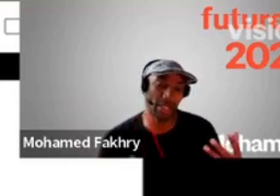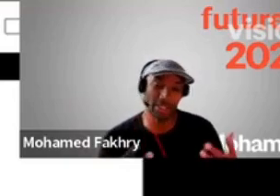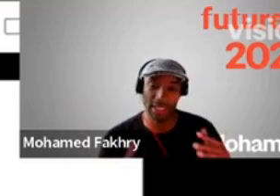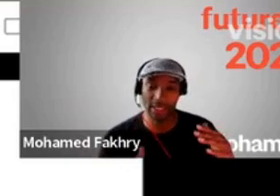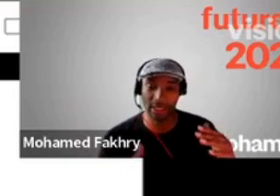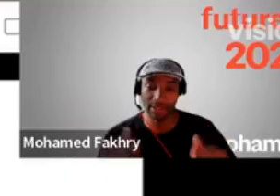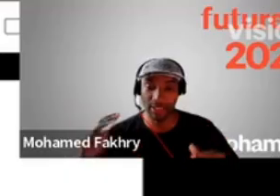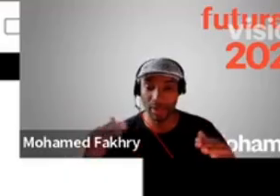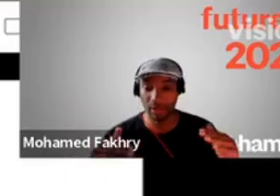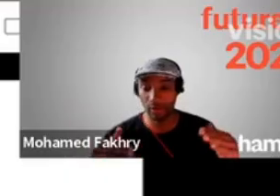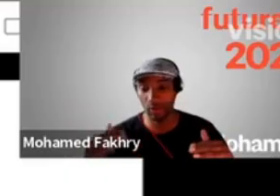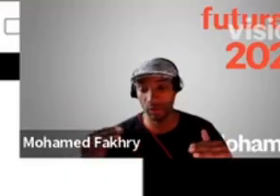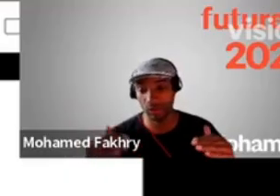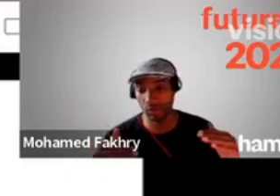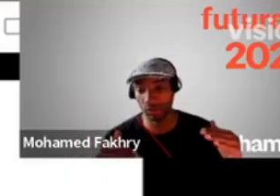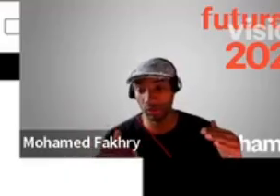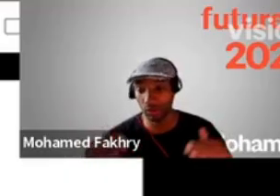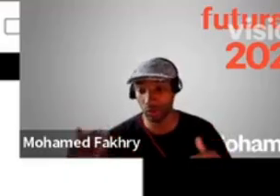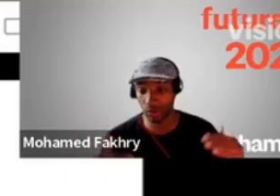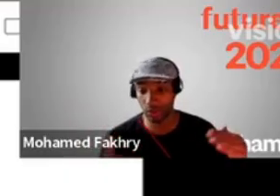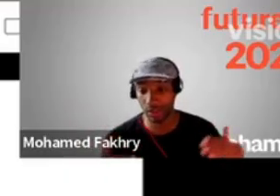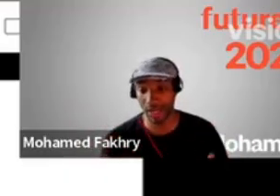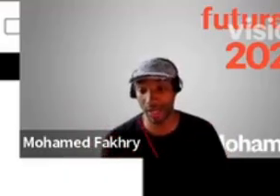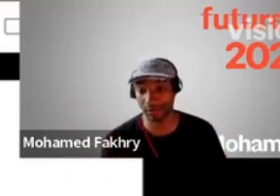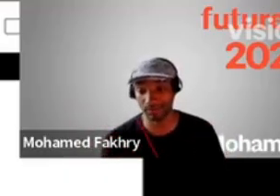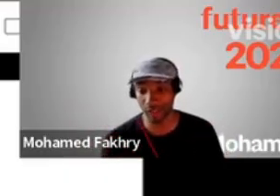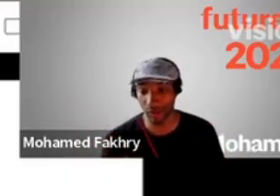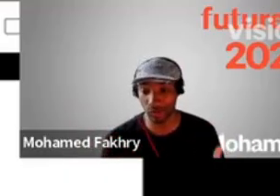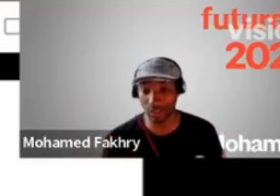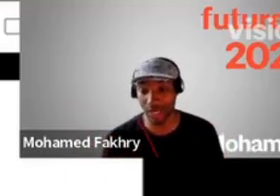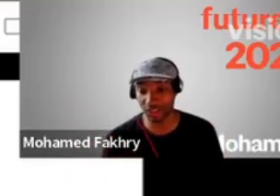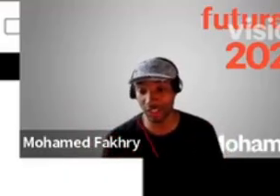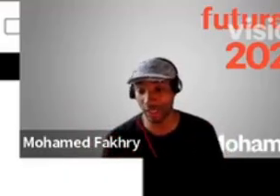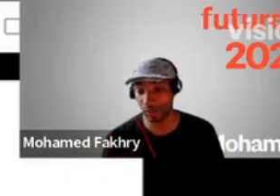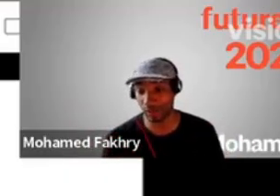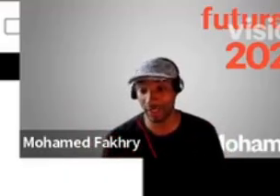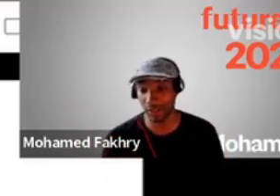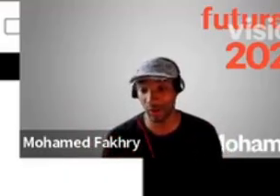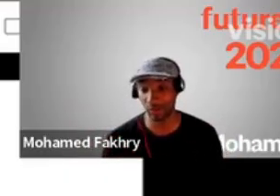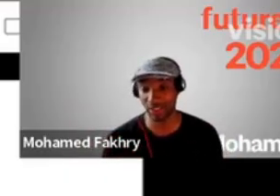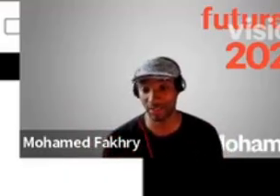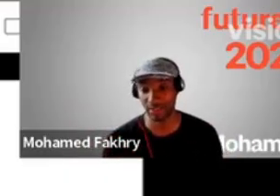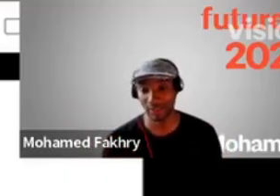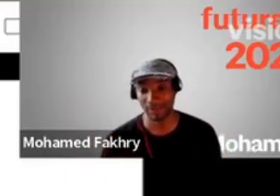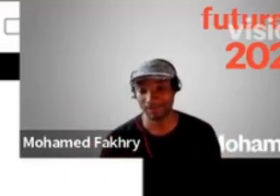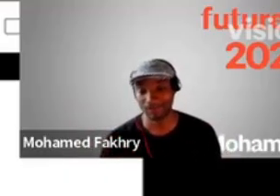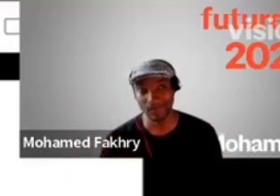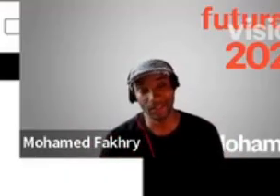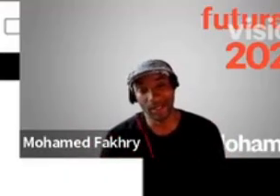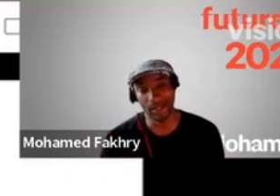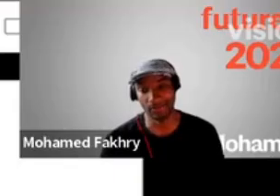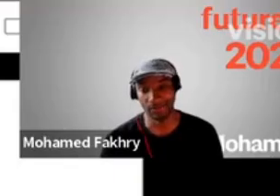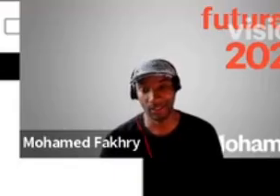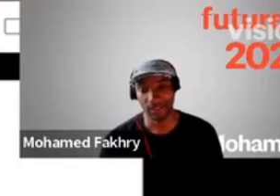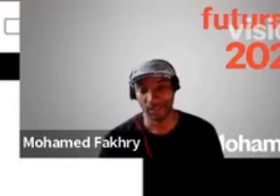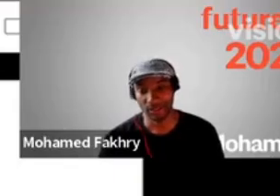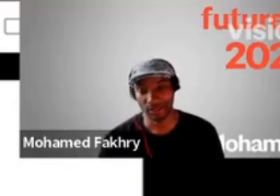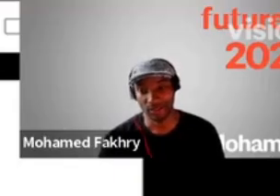also I understand that it depends between, resources and how those are shared within communities.